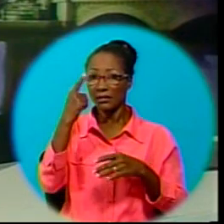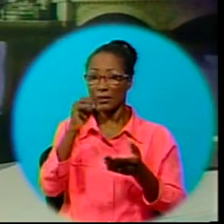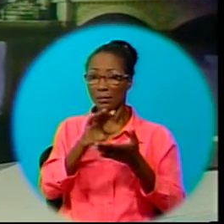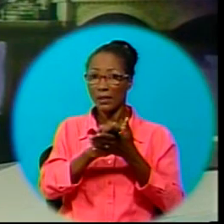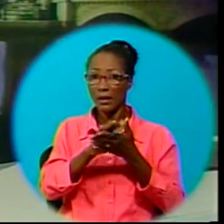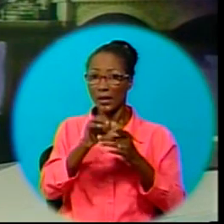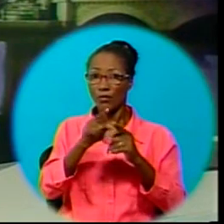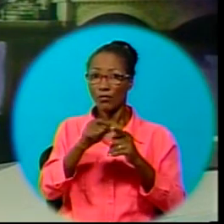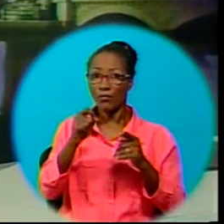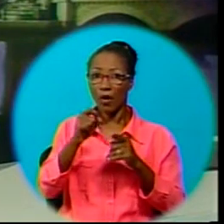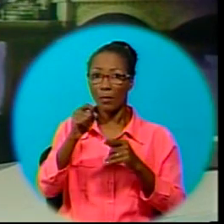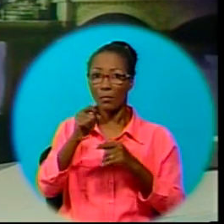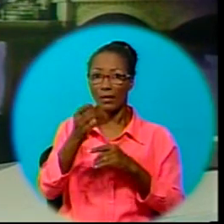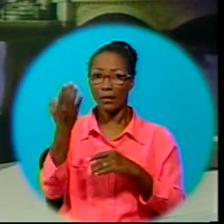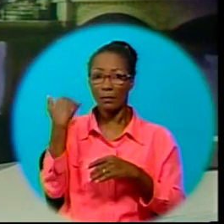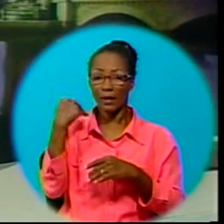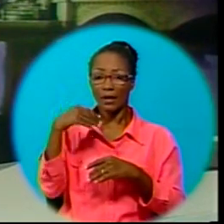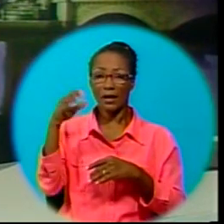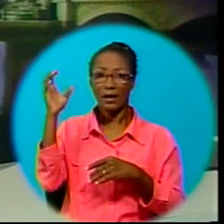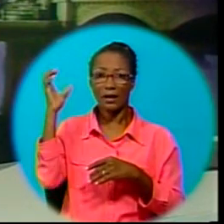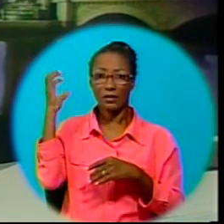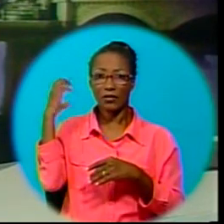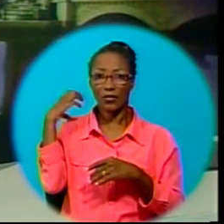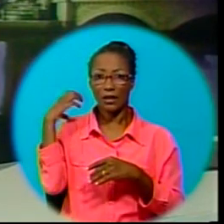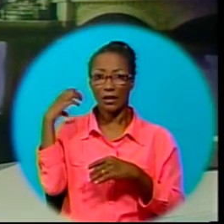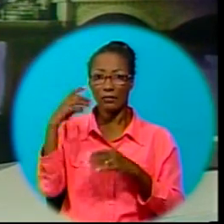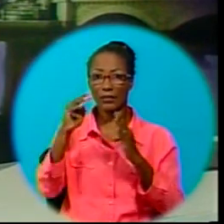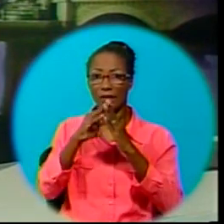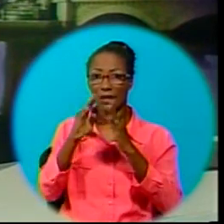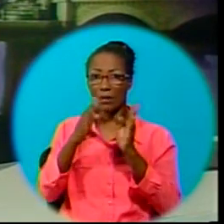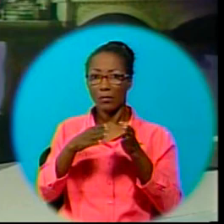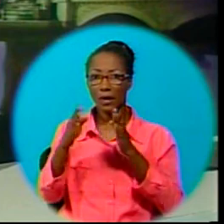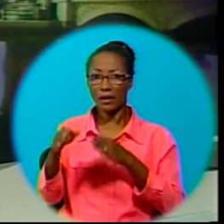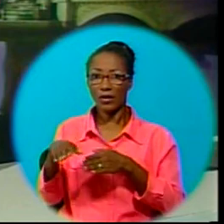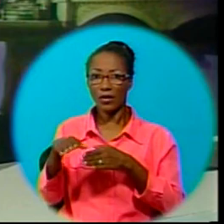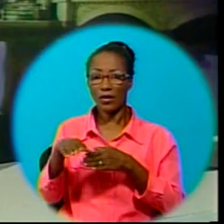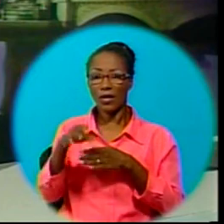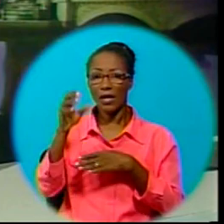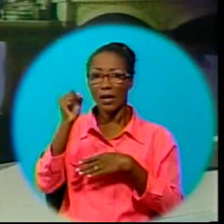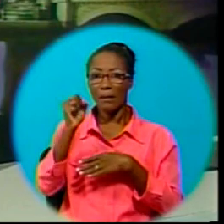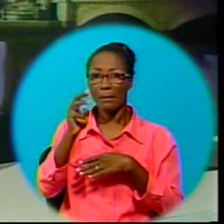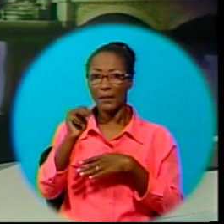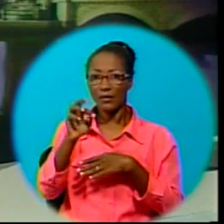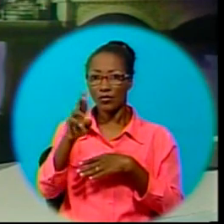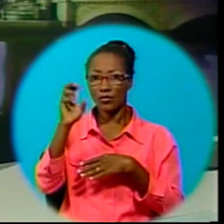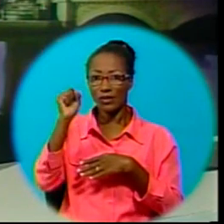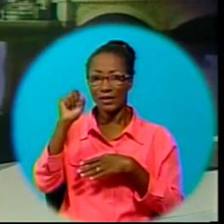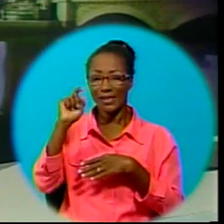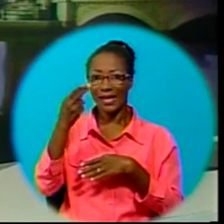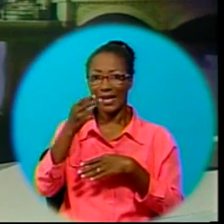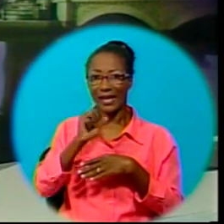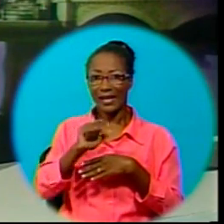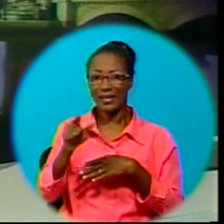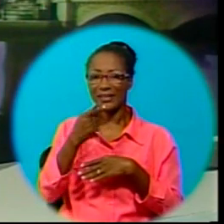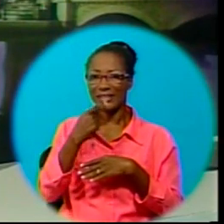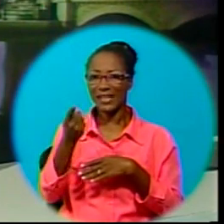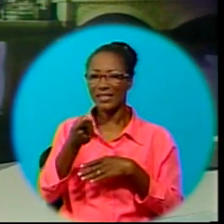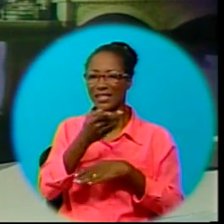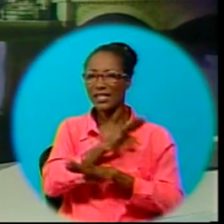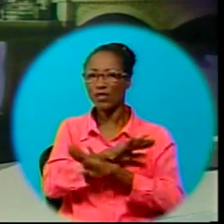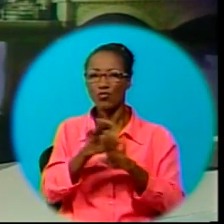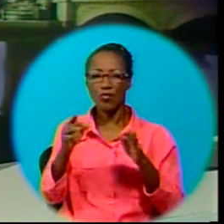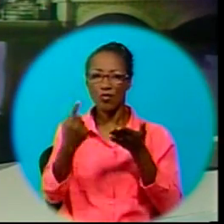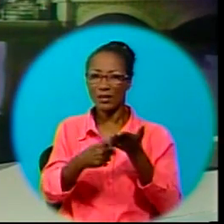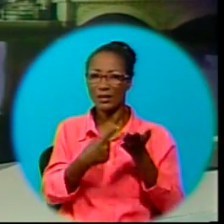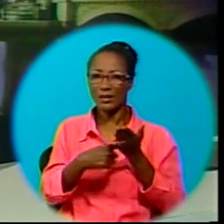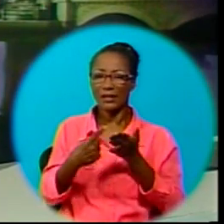Planner Lenny St. Hill. According to him, the parties involved do not communicate as well as they should, and this often leads to problems.